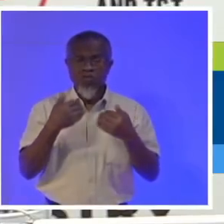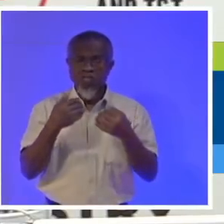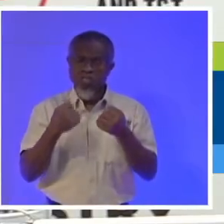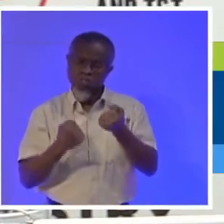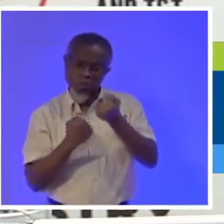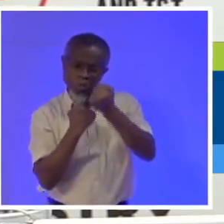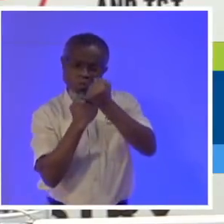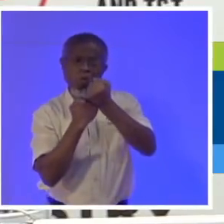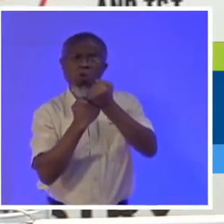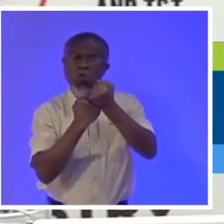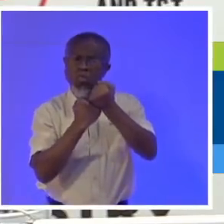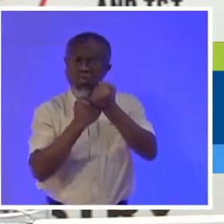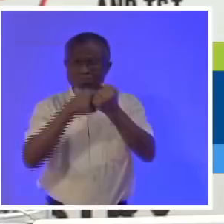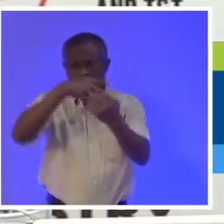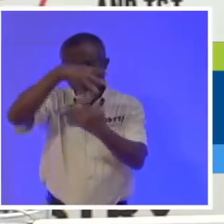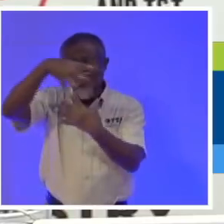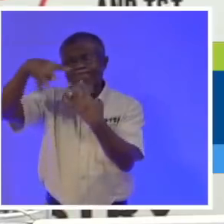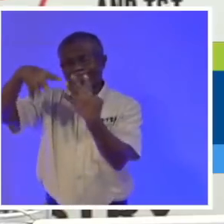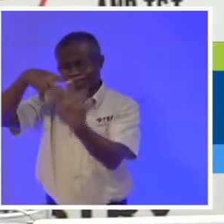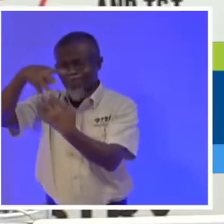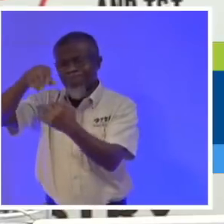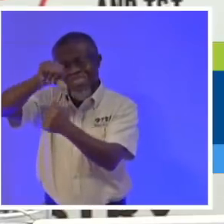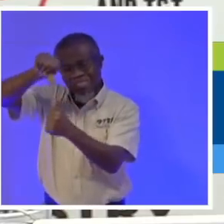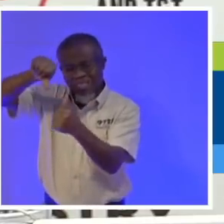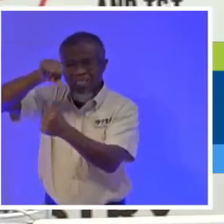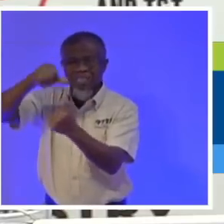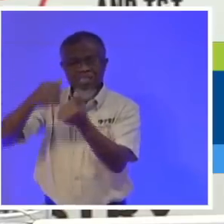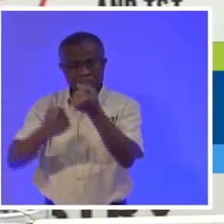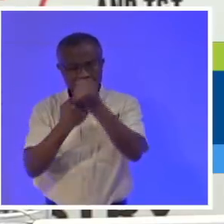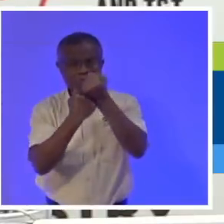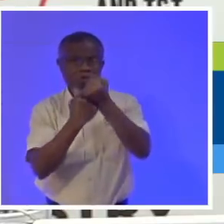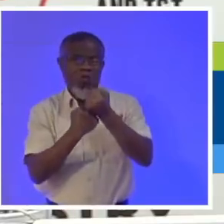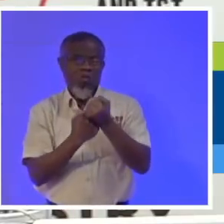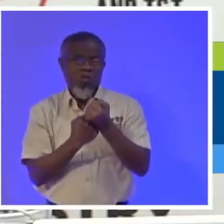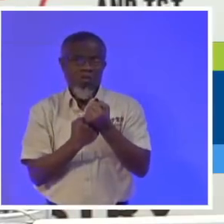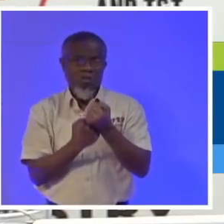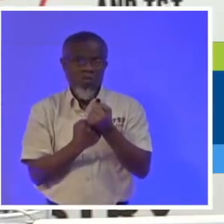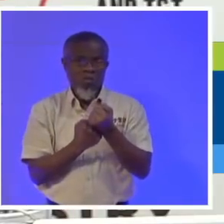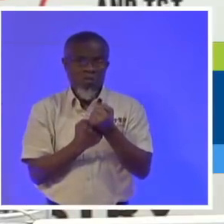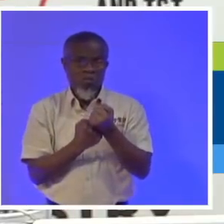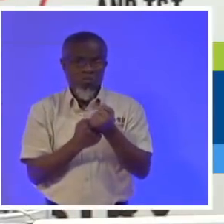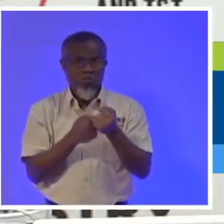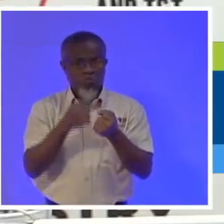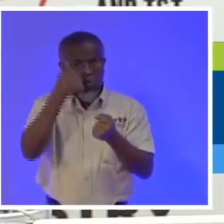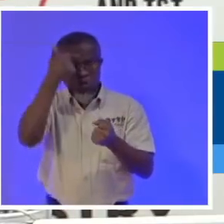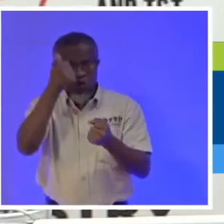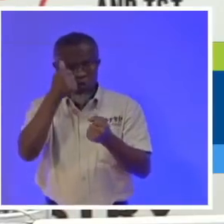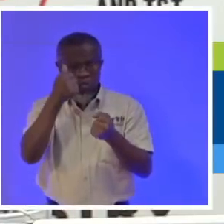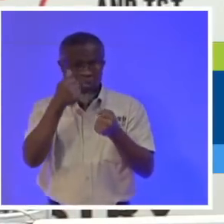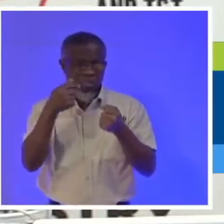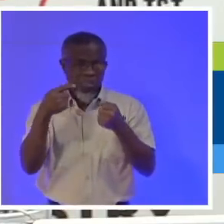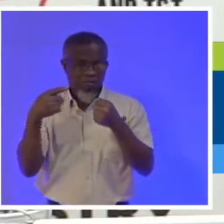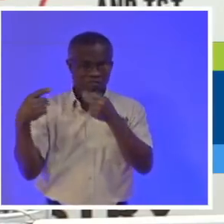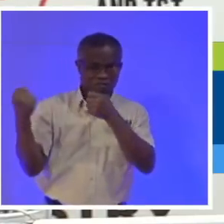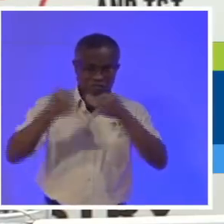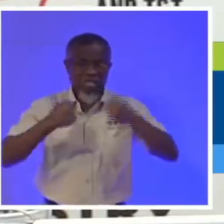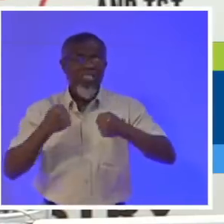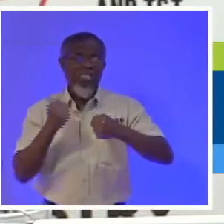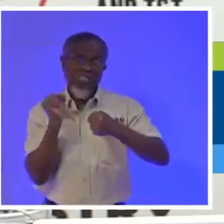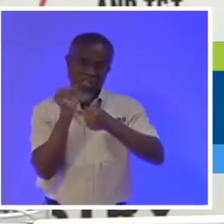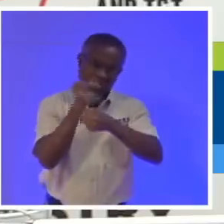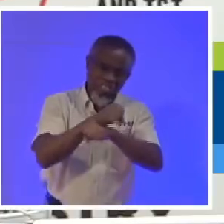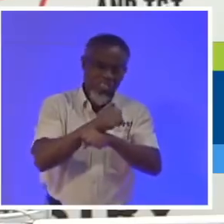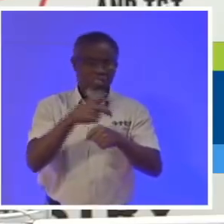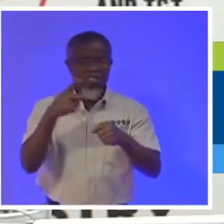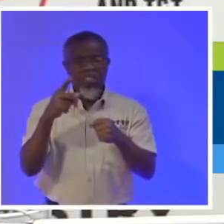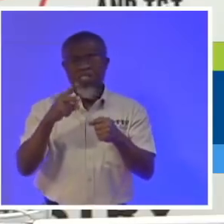direction, because we are in a tug of war with the virus. We are pulling one way, the virus is pulling another way. But